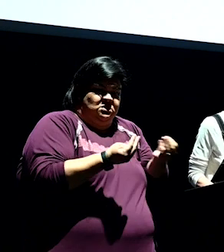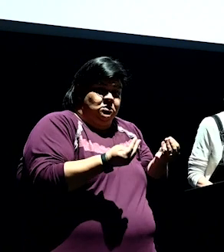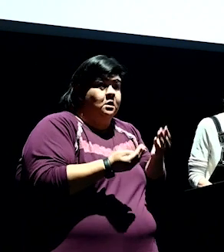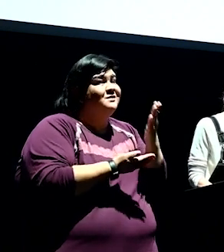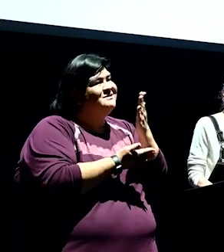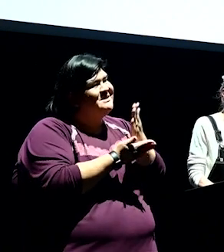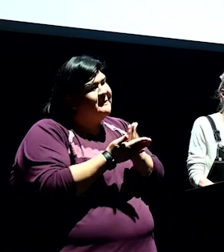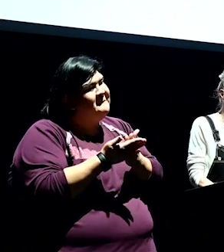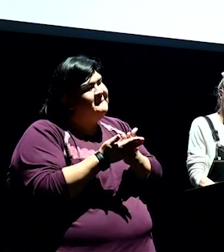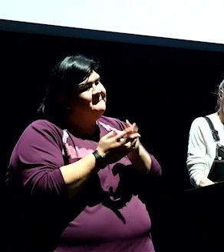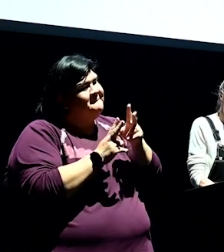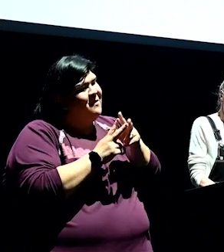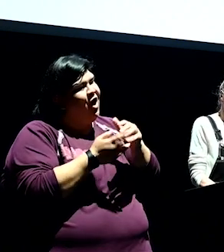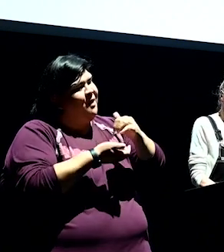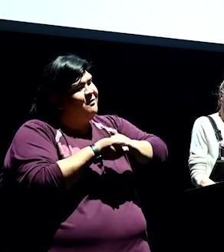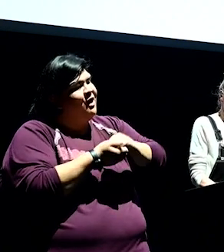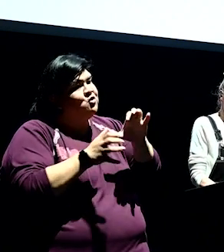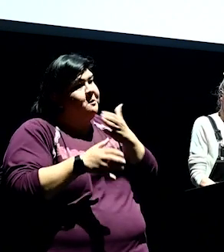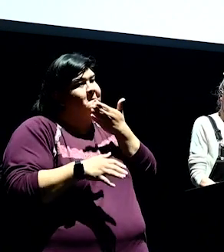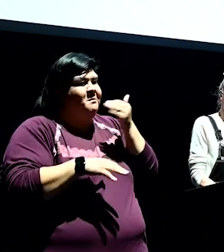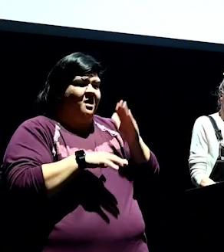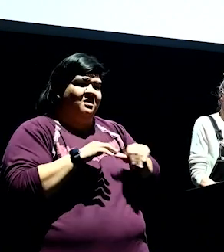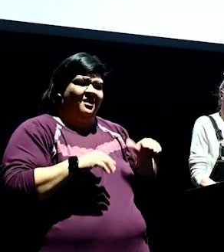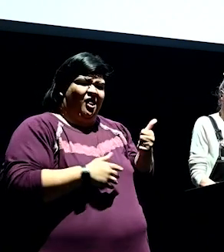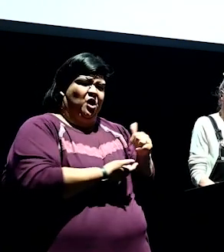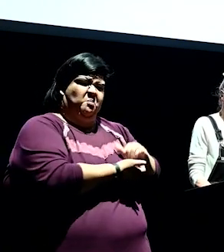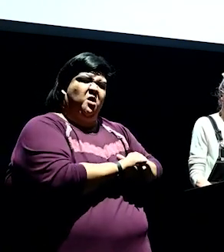do that better than others.